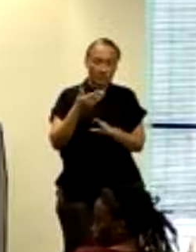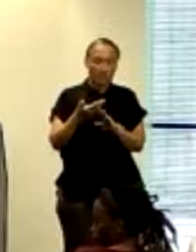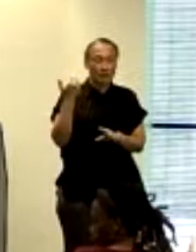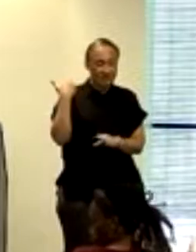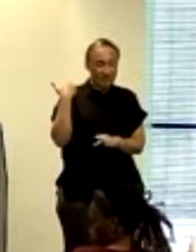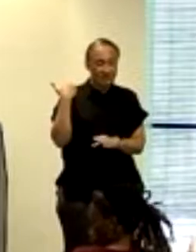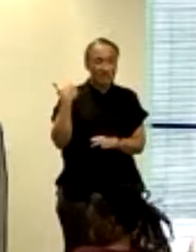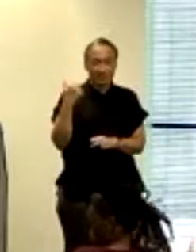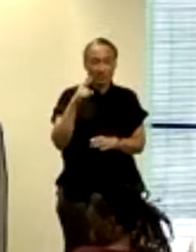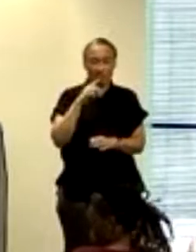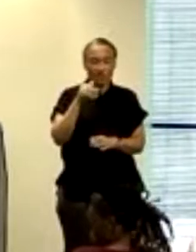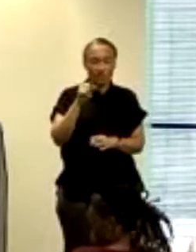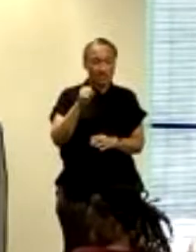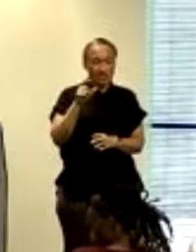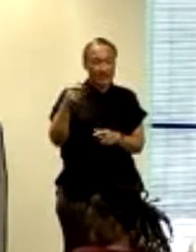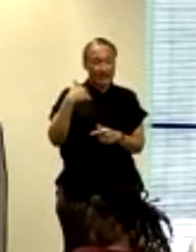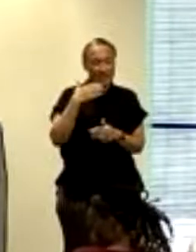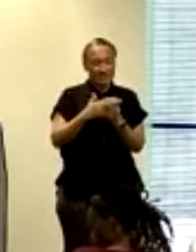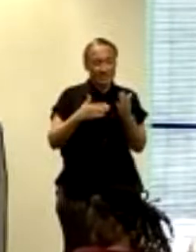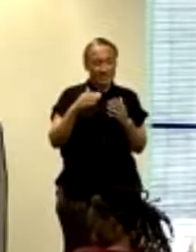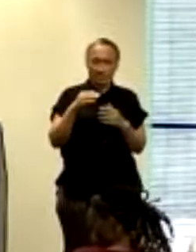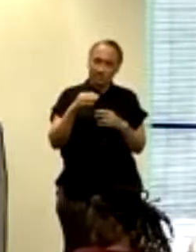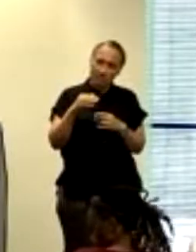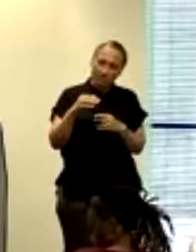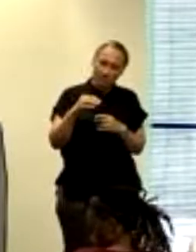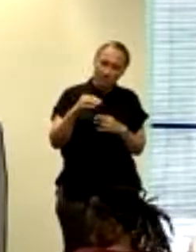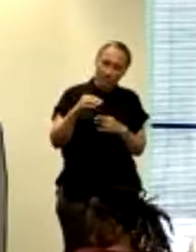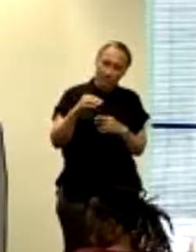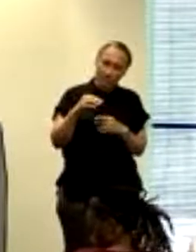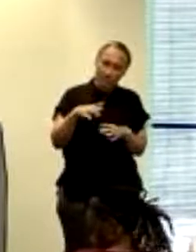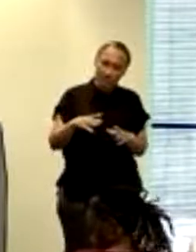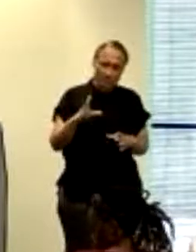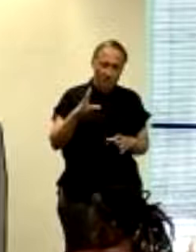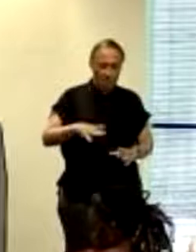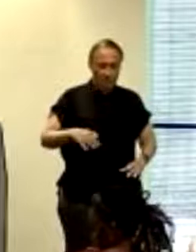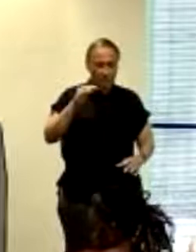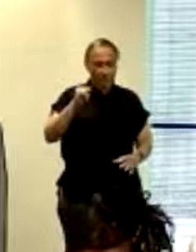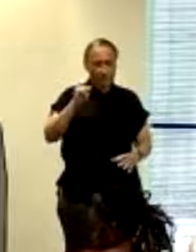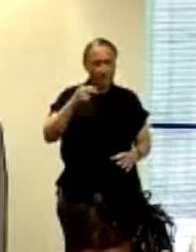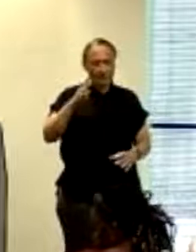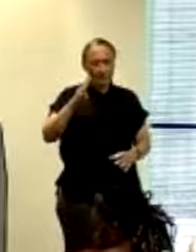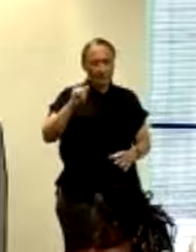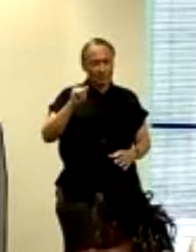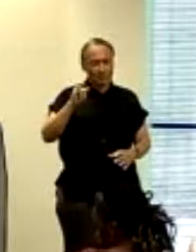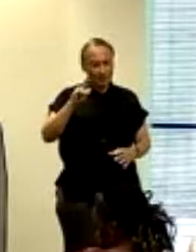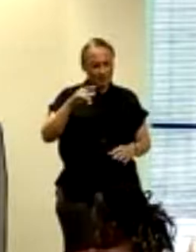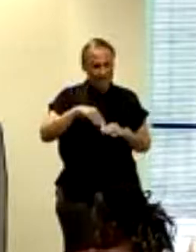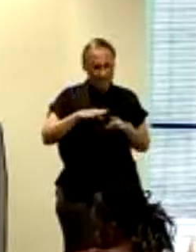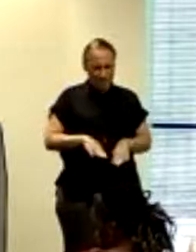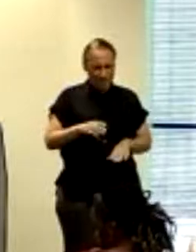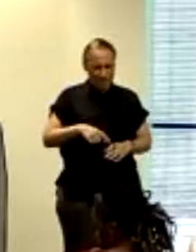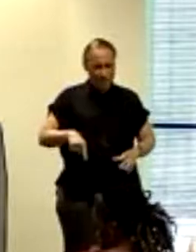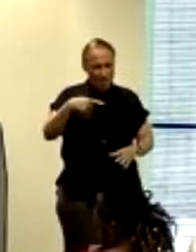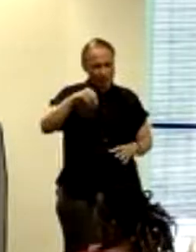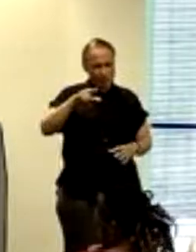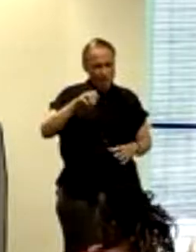previously was that they had the bell at the bottom of the utility pole. What we